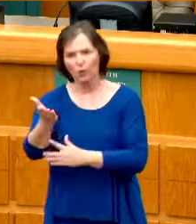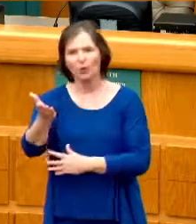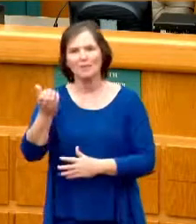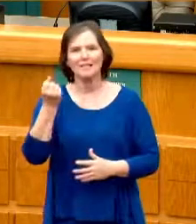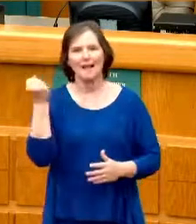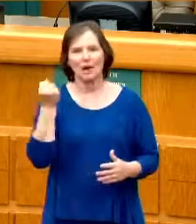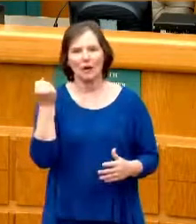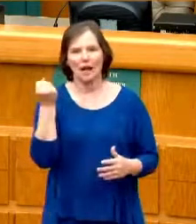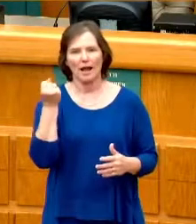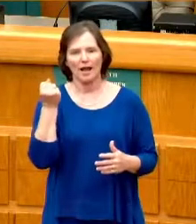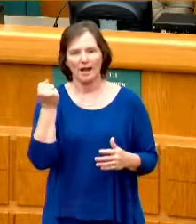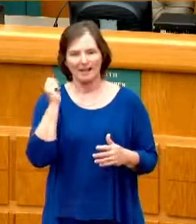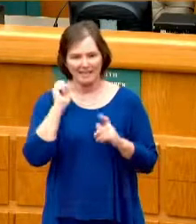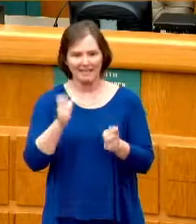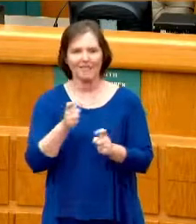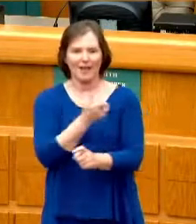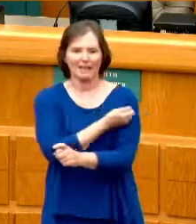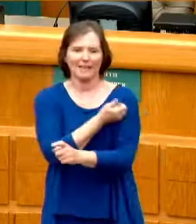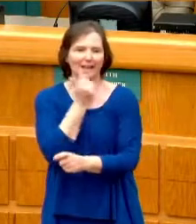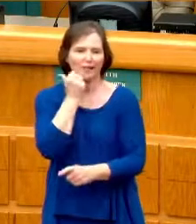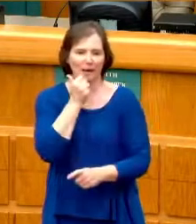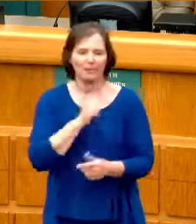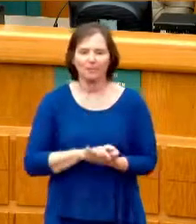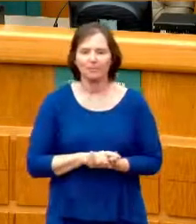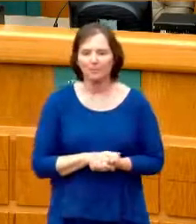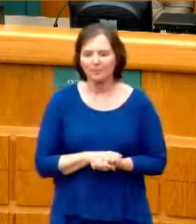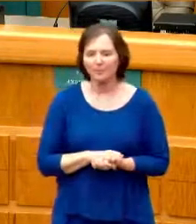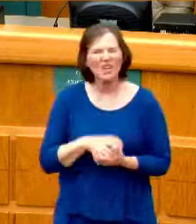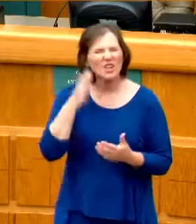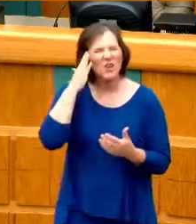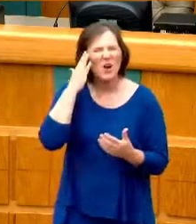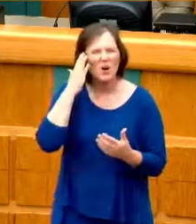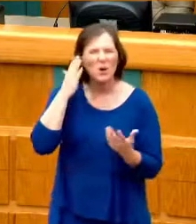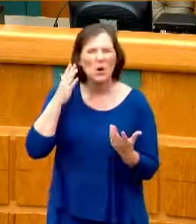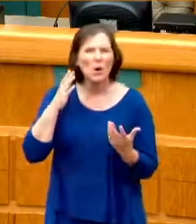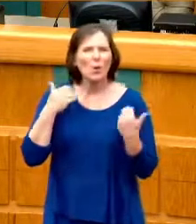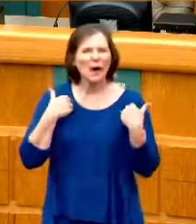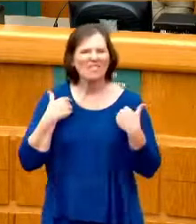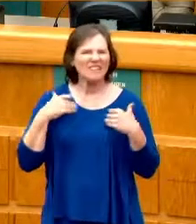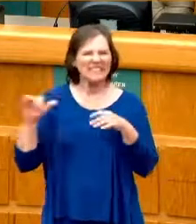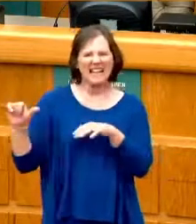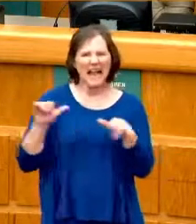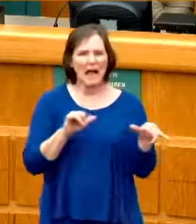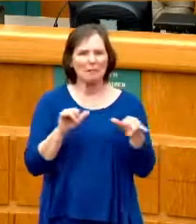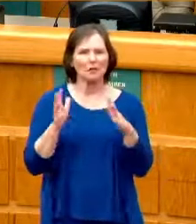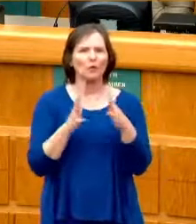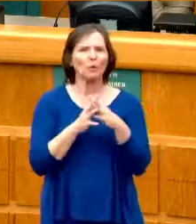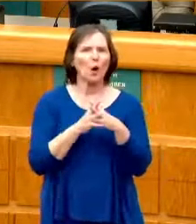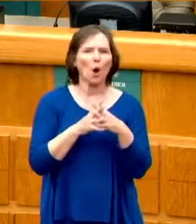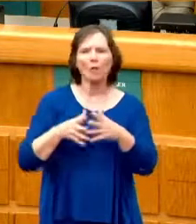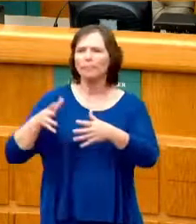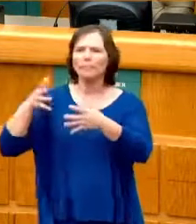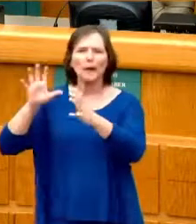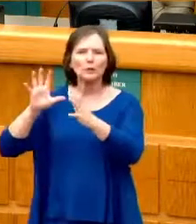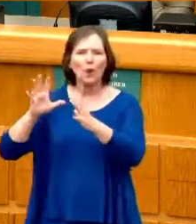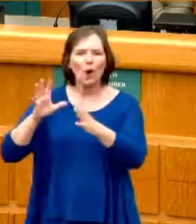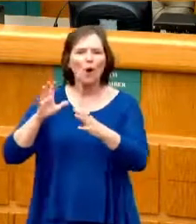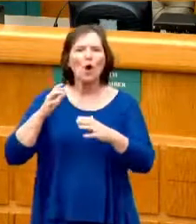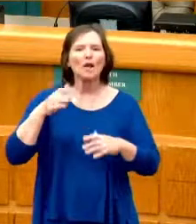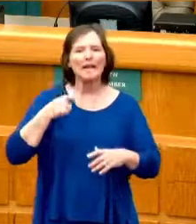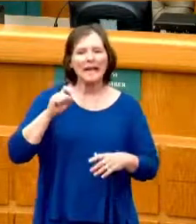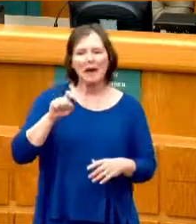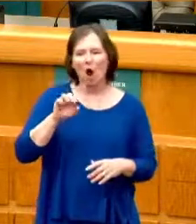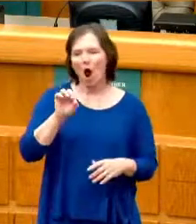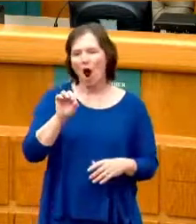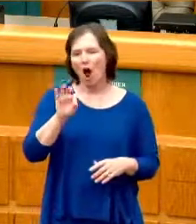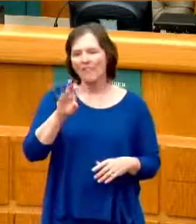like football, so it's got to be offense in addition to defense. That applies for basketball too, but there will be an option